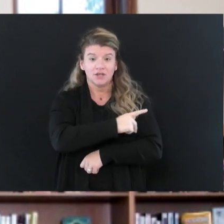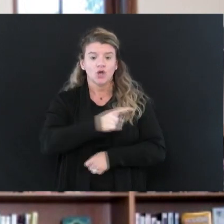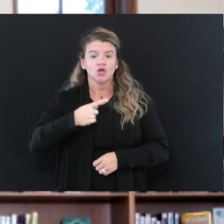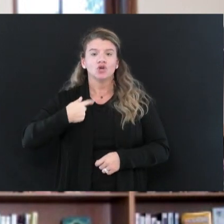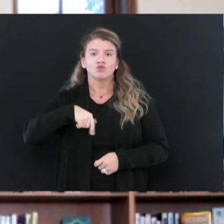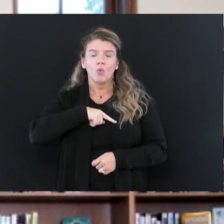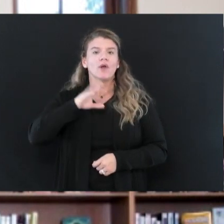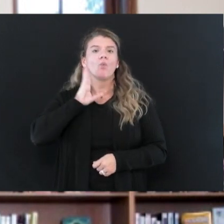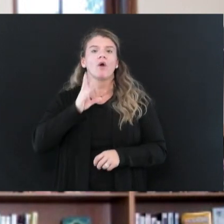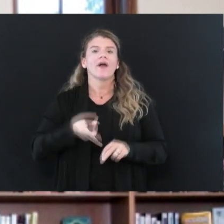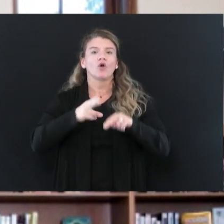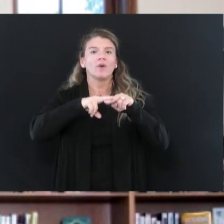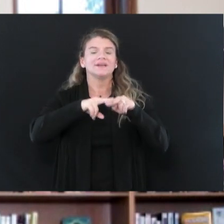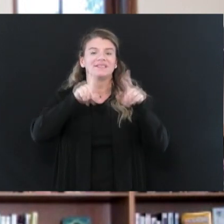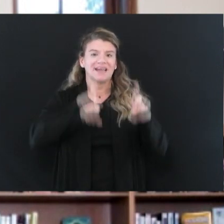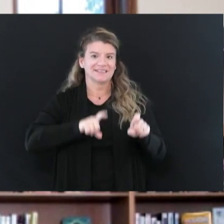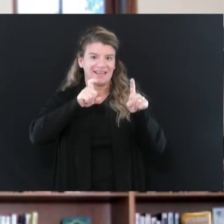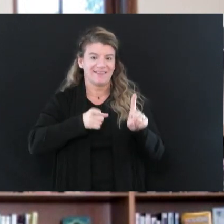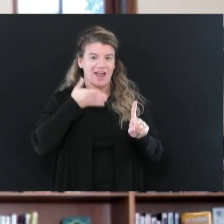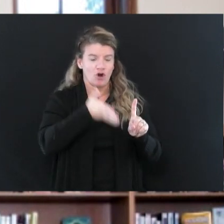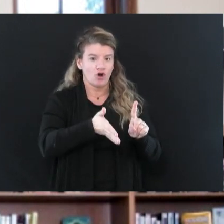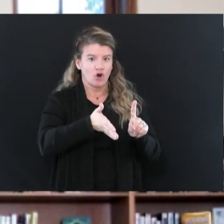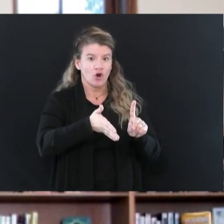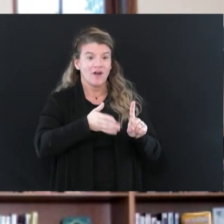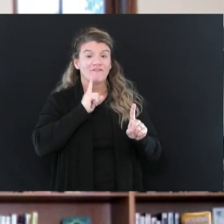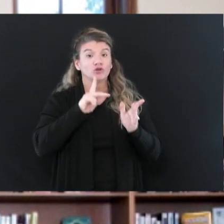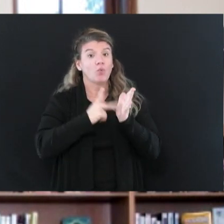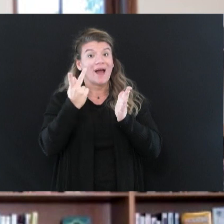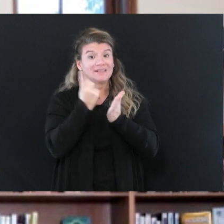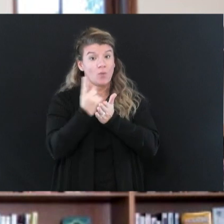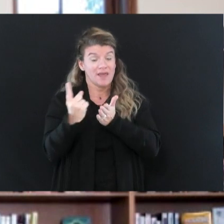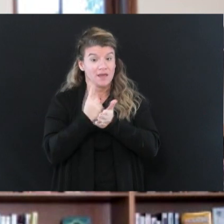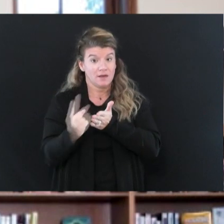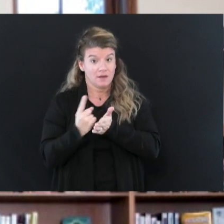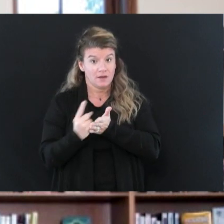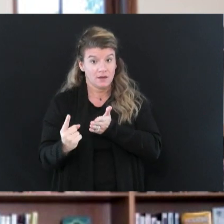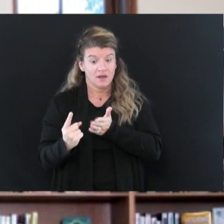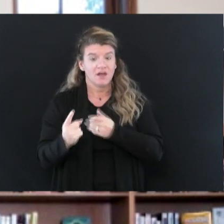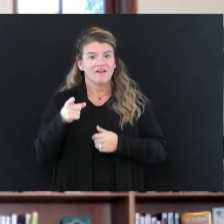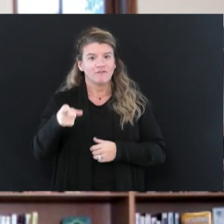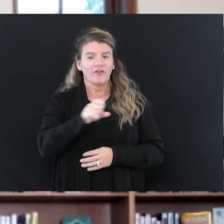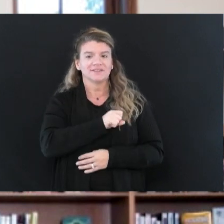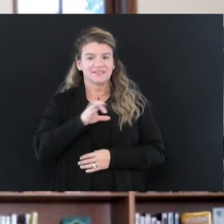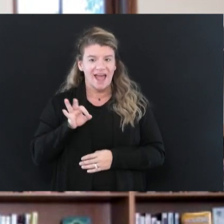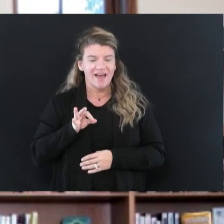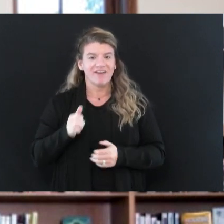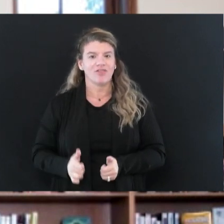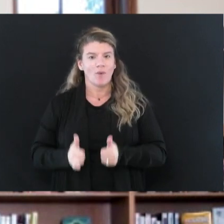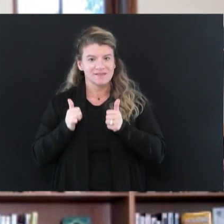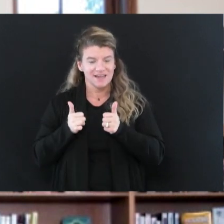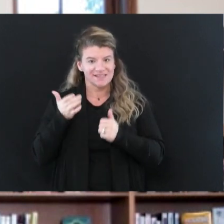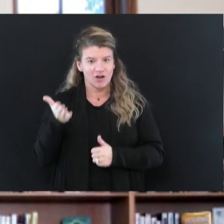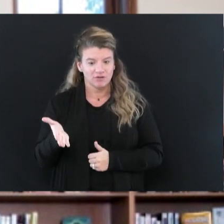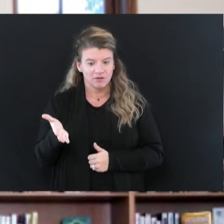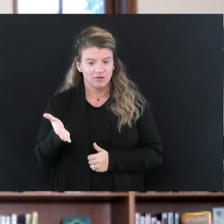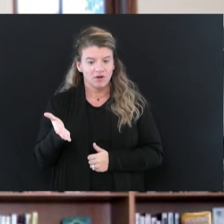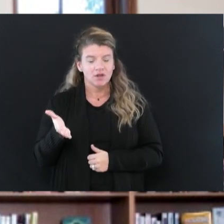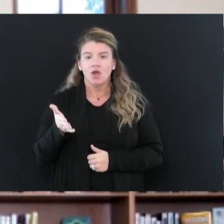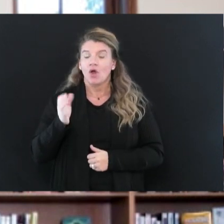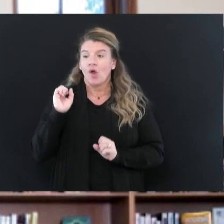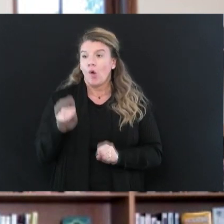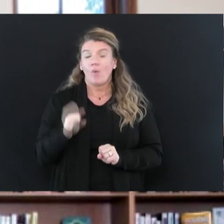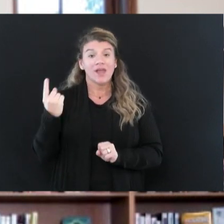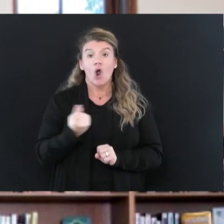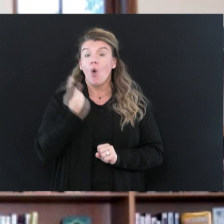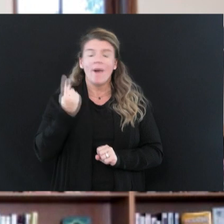to increase our testing there to at least twice a week for the staff and the residents. And, we can always